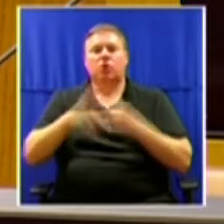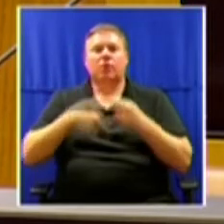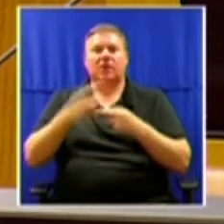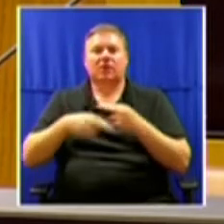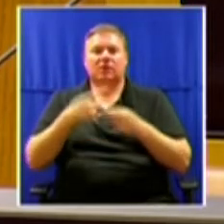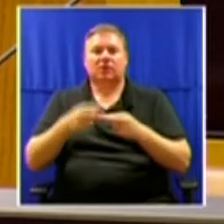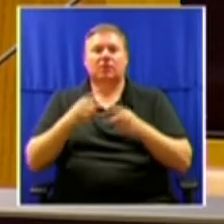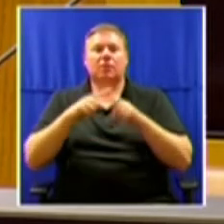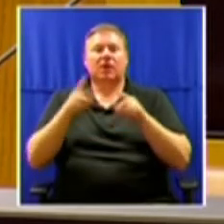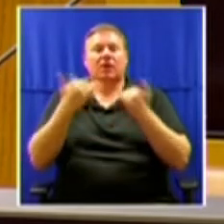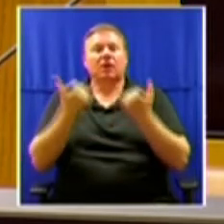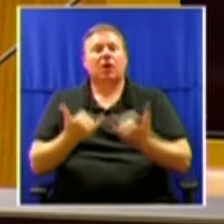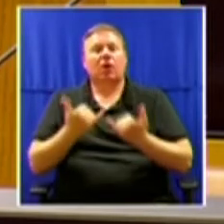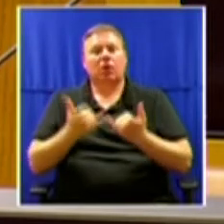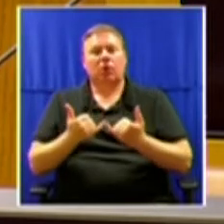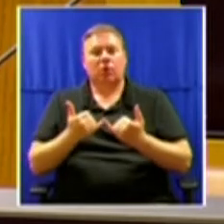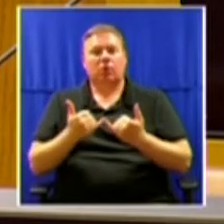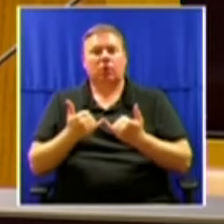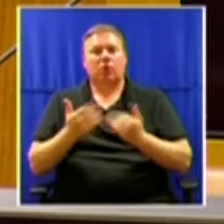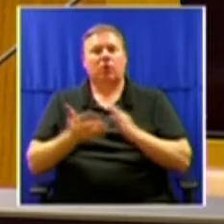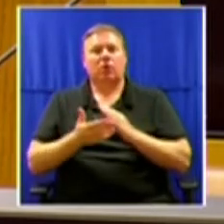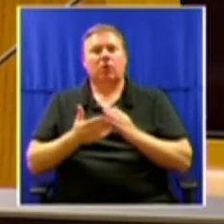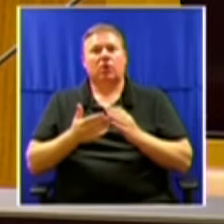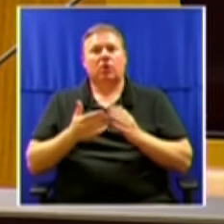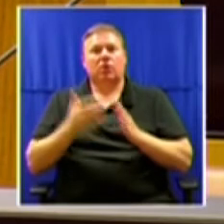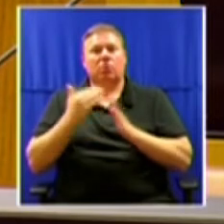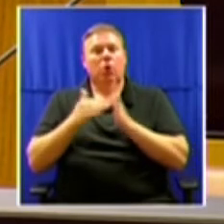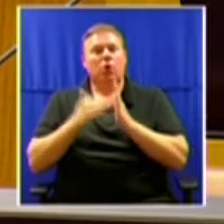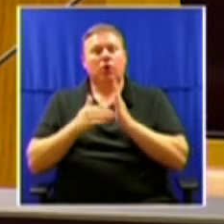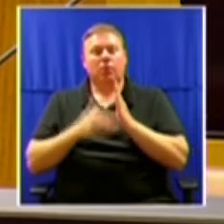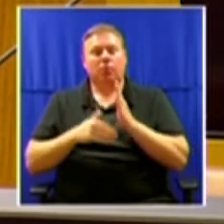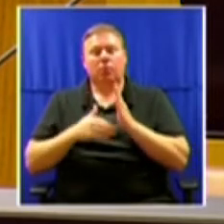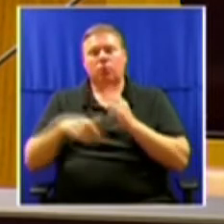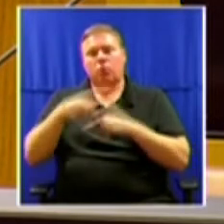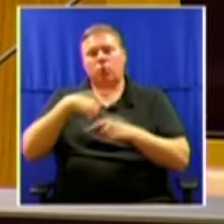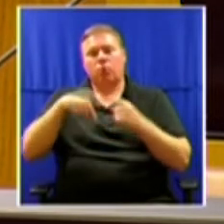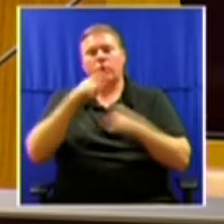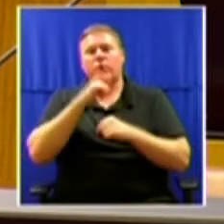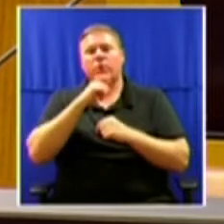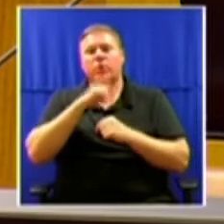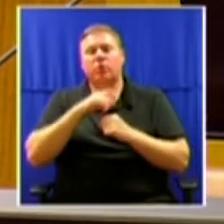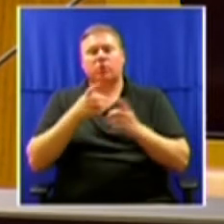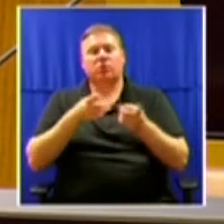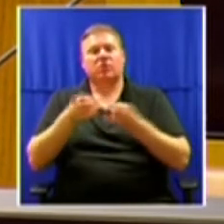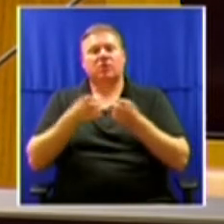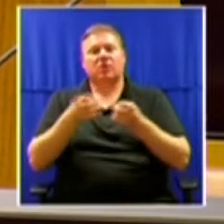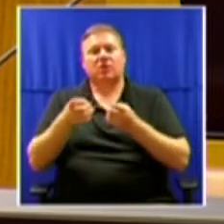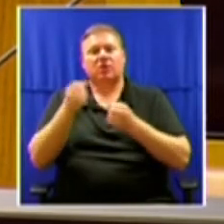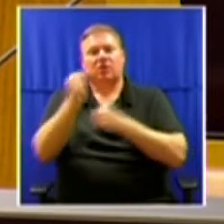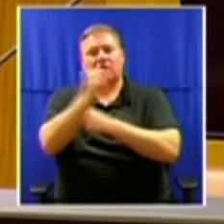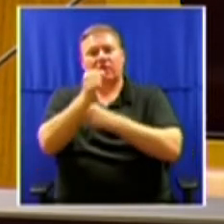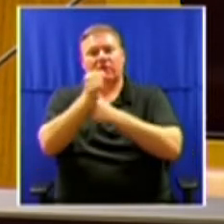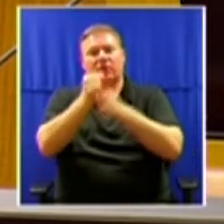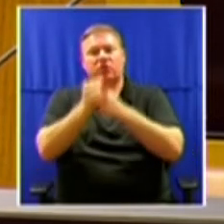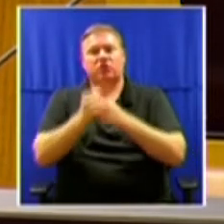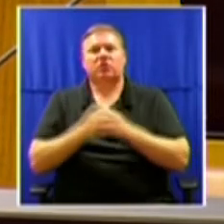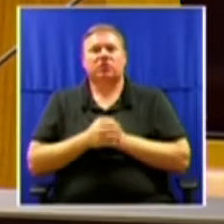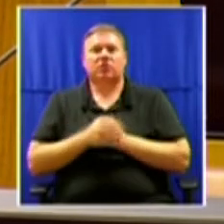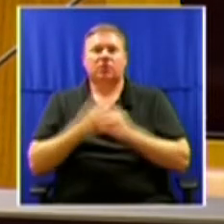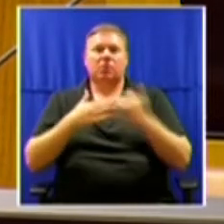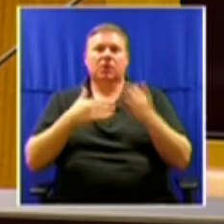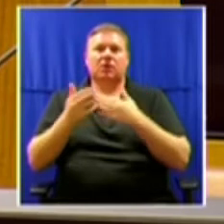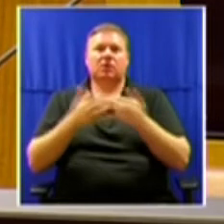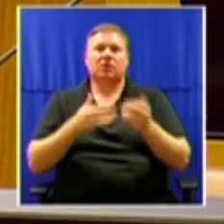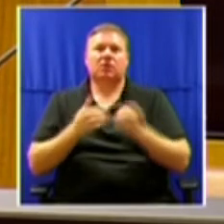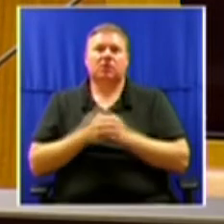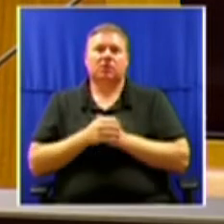current moment, it is the program that we are currently using to deal with our infrastructure build program. It